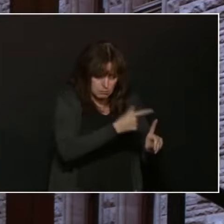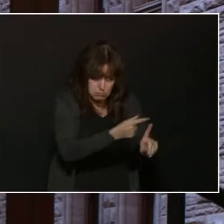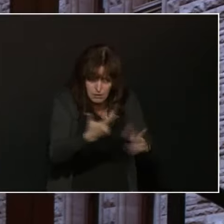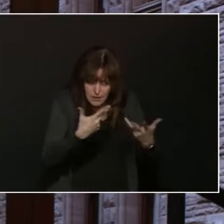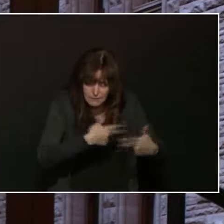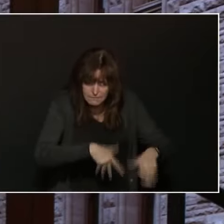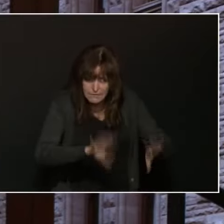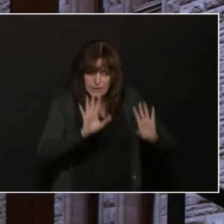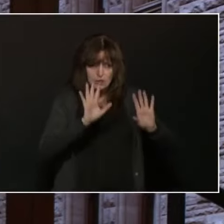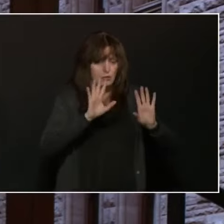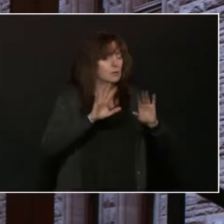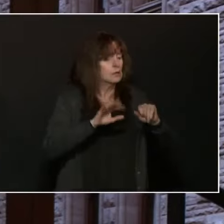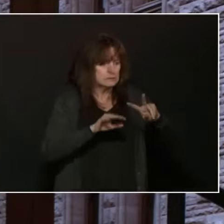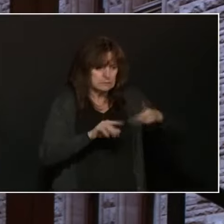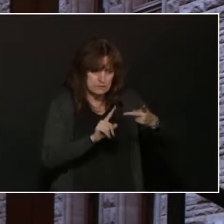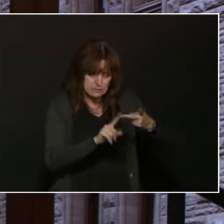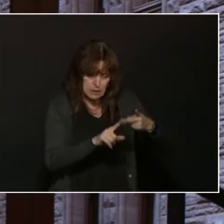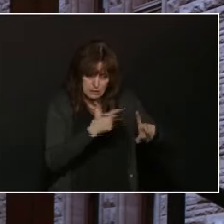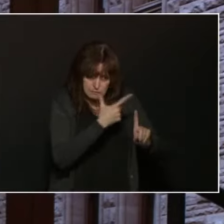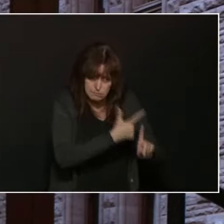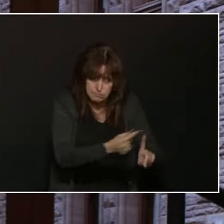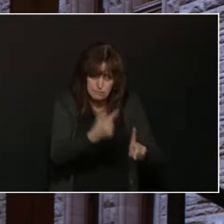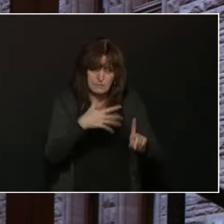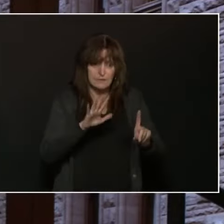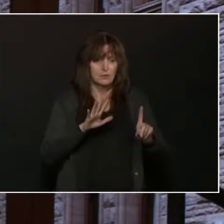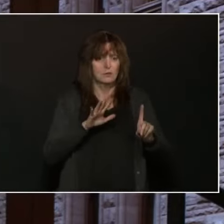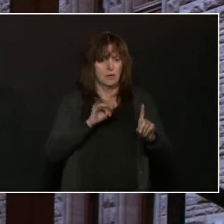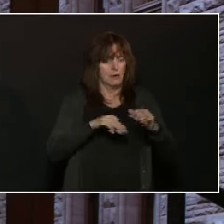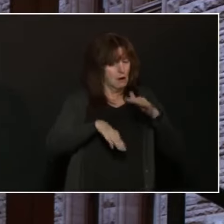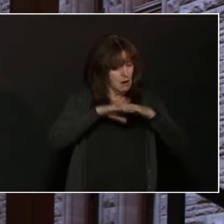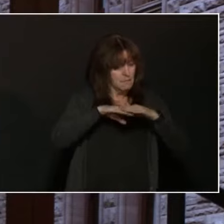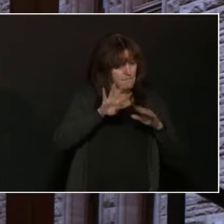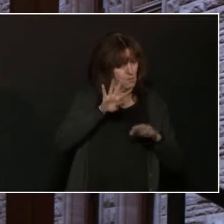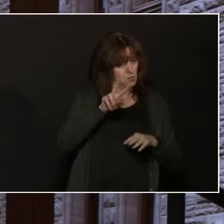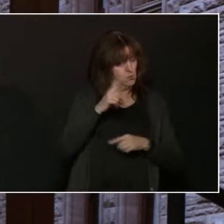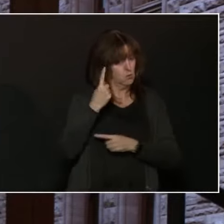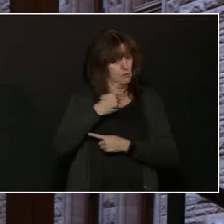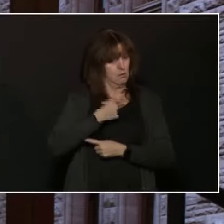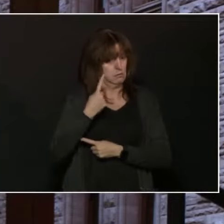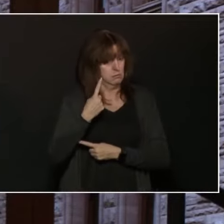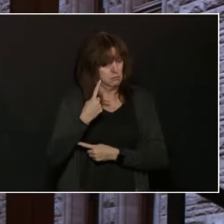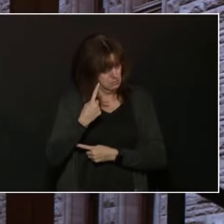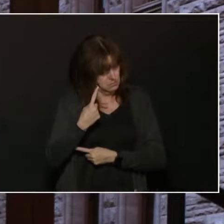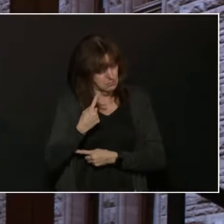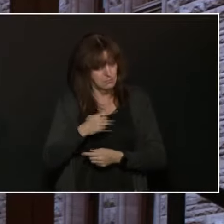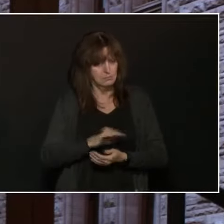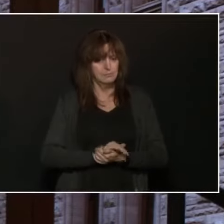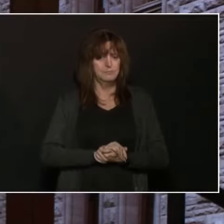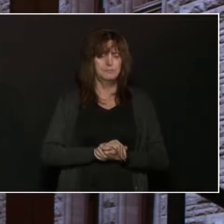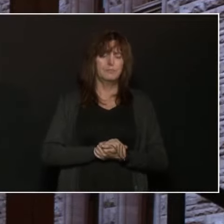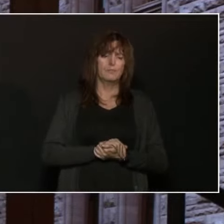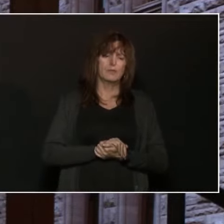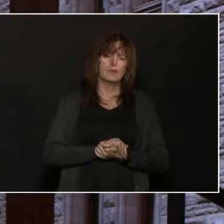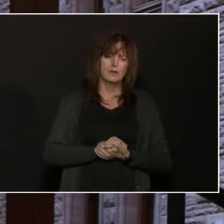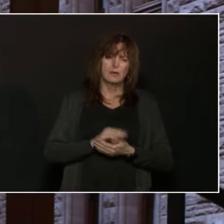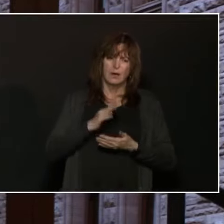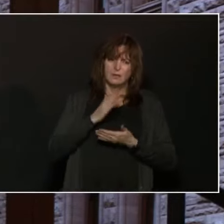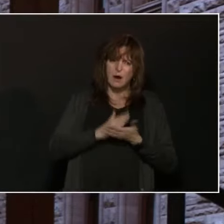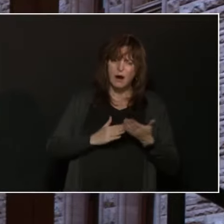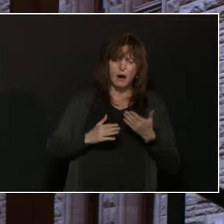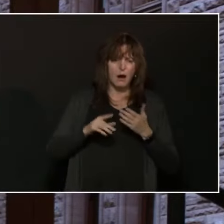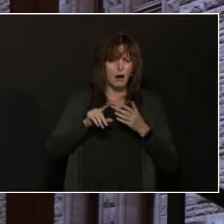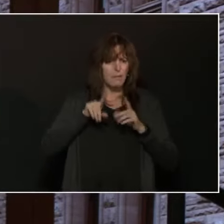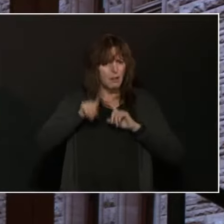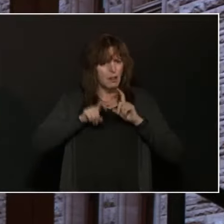42 days. And so we want to achieve that and obtain that goal. Some have asked about the safety of the vaccine. We continue to